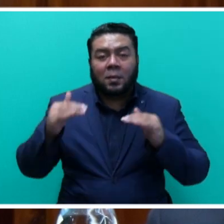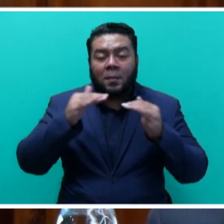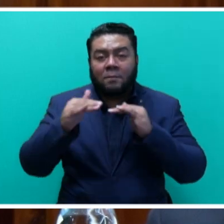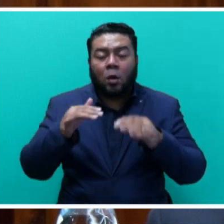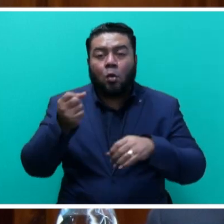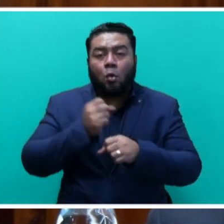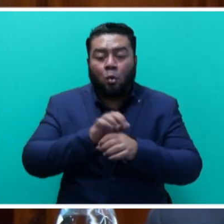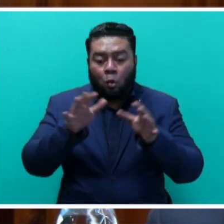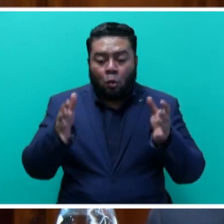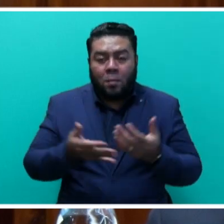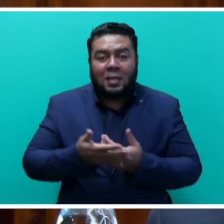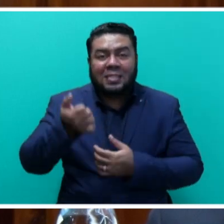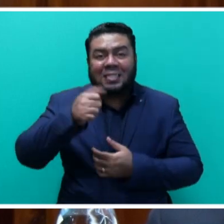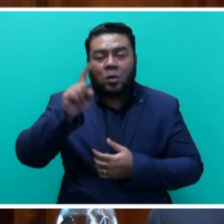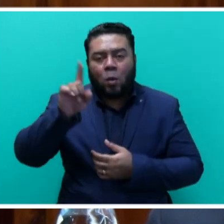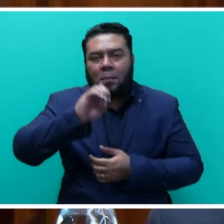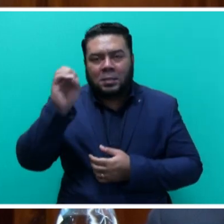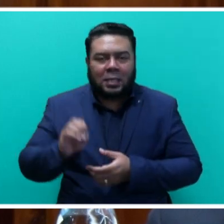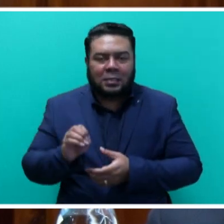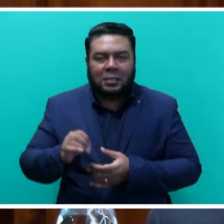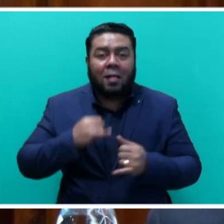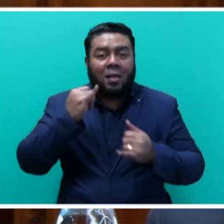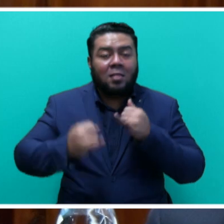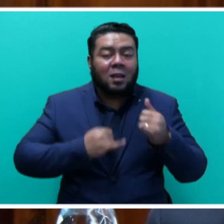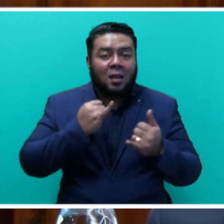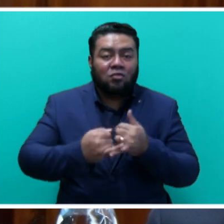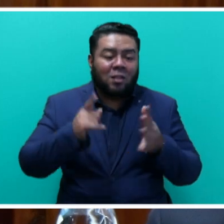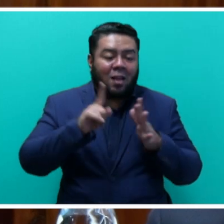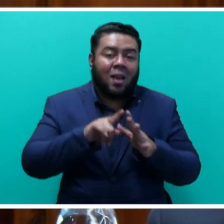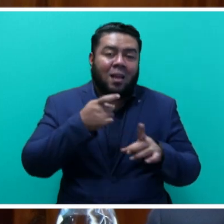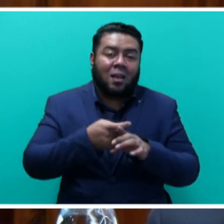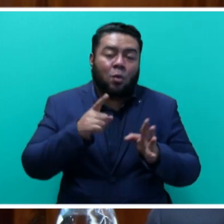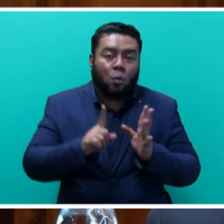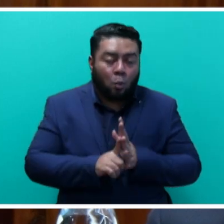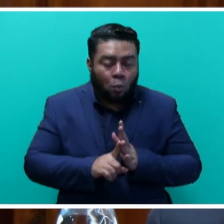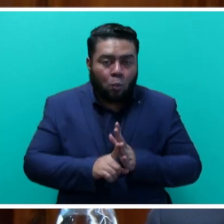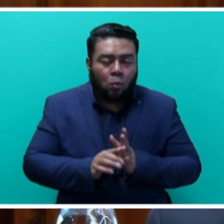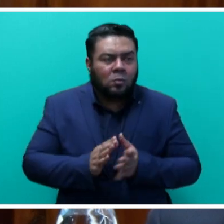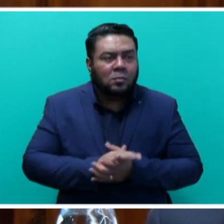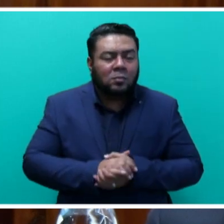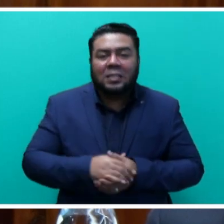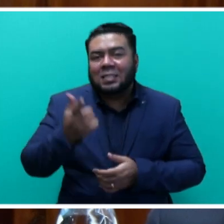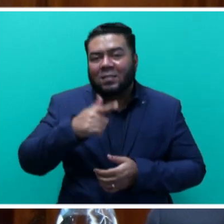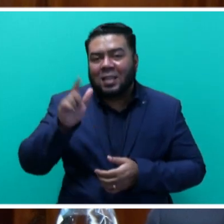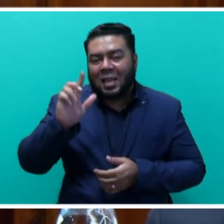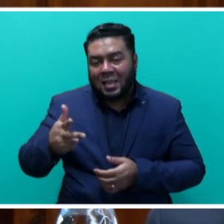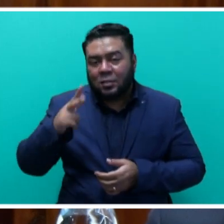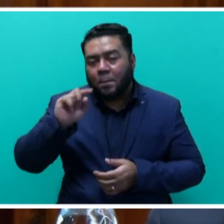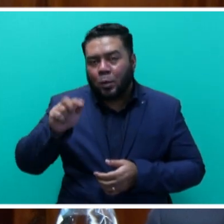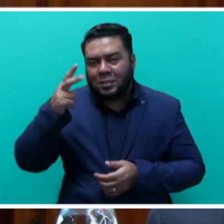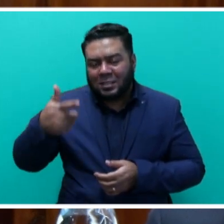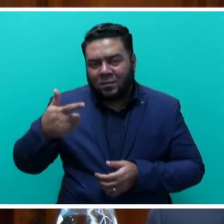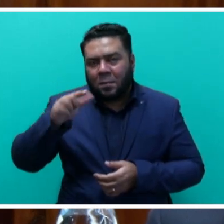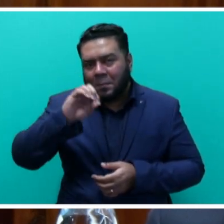average of 61%. The international ICAO audit of Fiji is sitting at 78.7% since